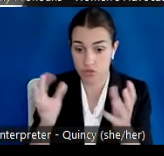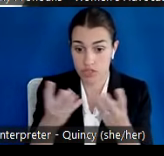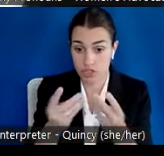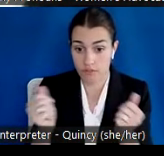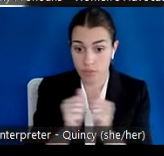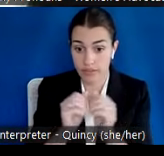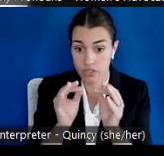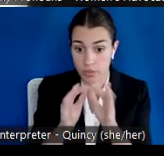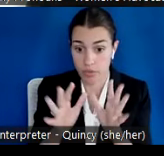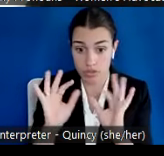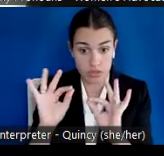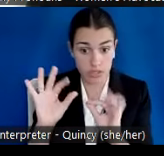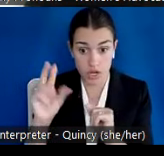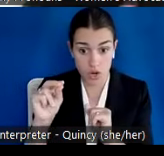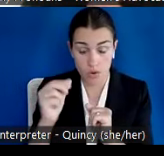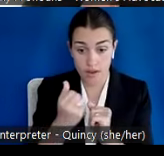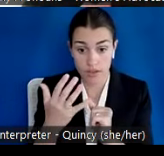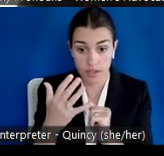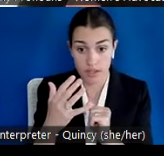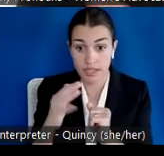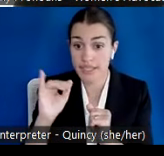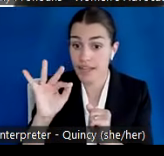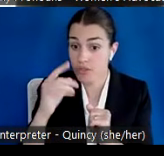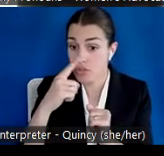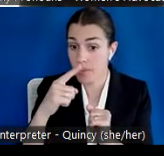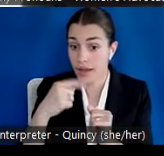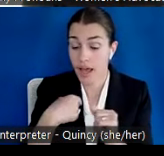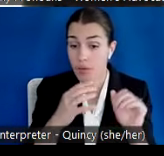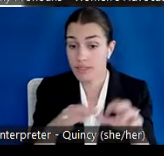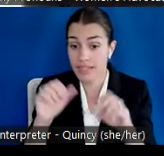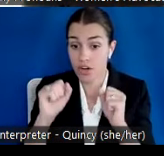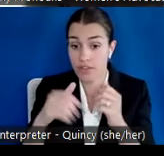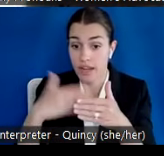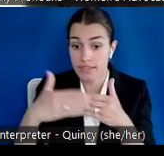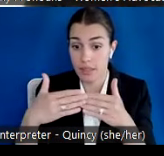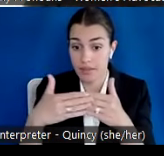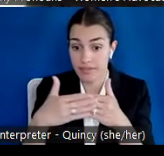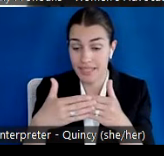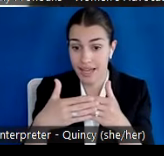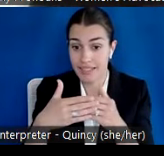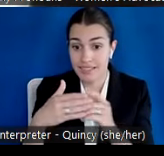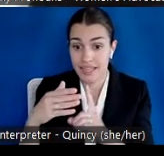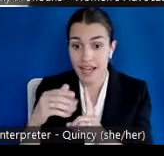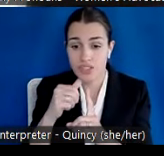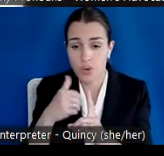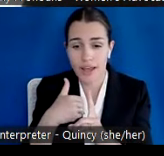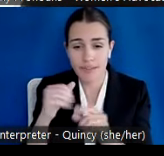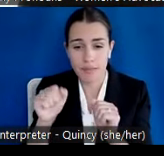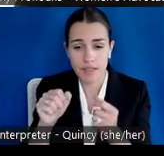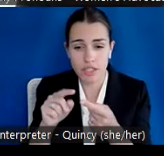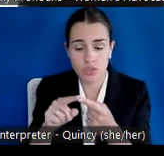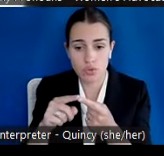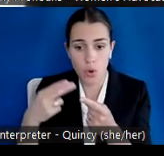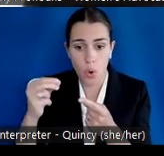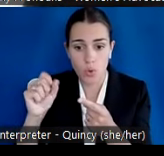Everything's good? If you want, I can take over the next couple of slides because I do not have the ability to